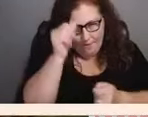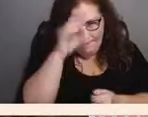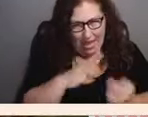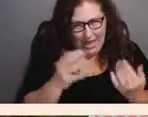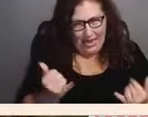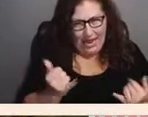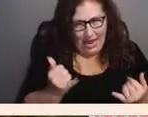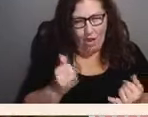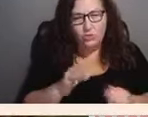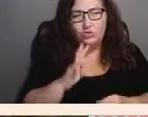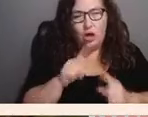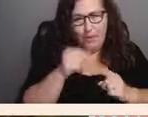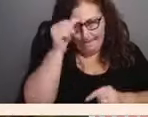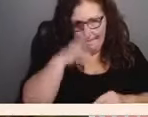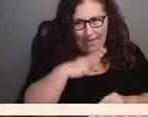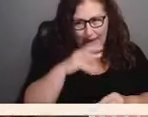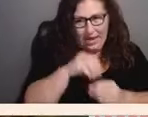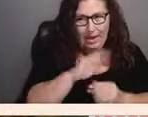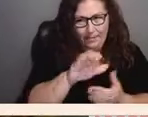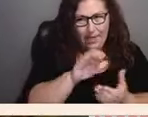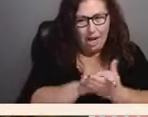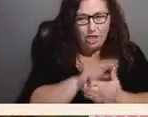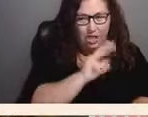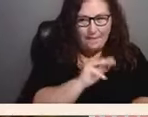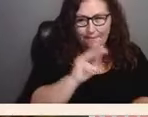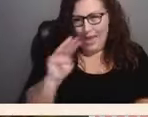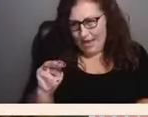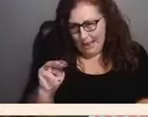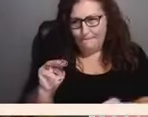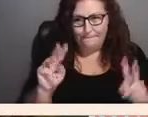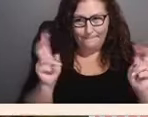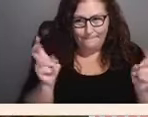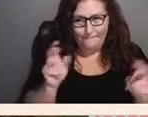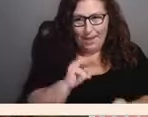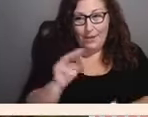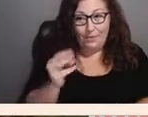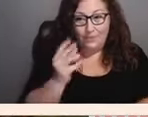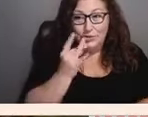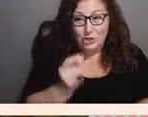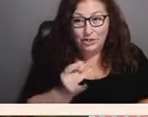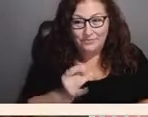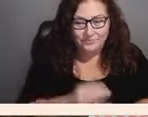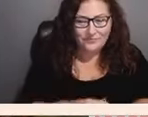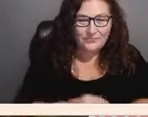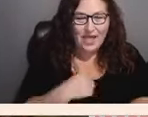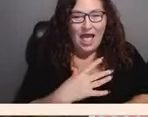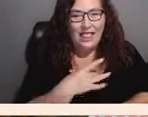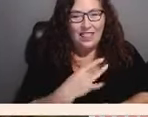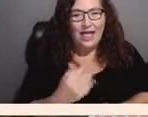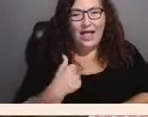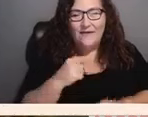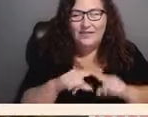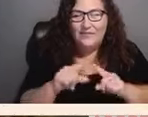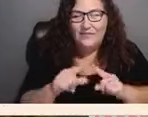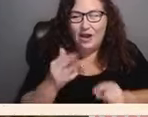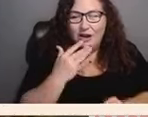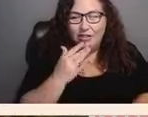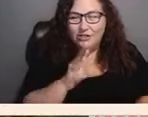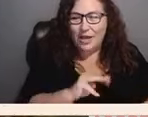Men in marriage, M&Ms, they're good, M&Ms. I like how they have the different colors of the